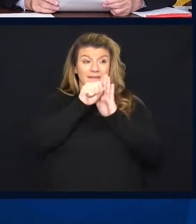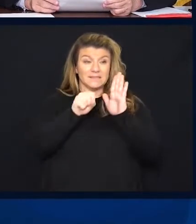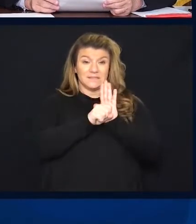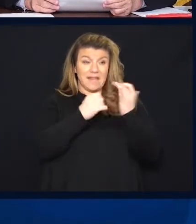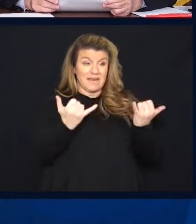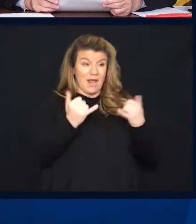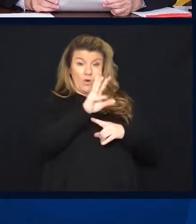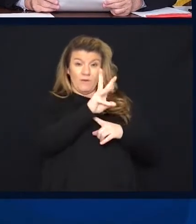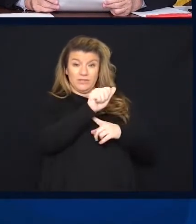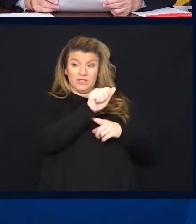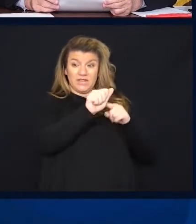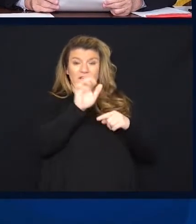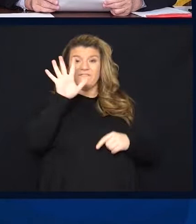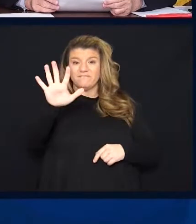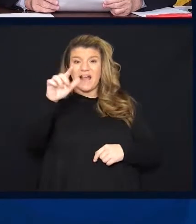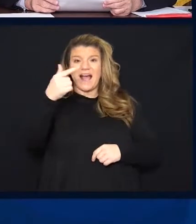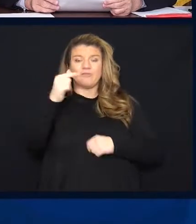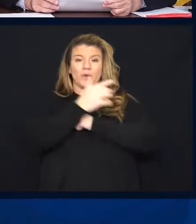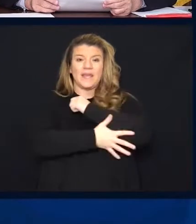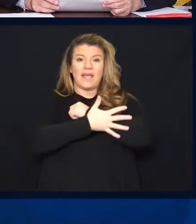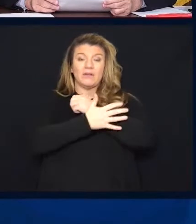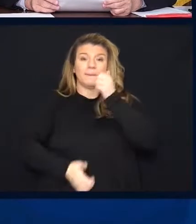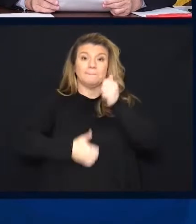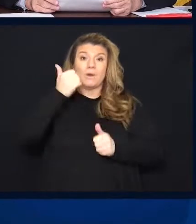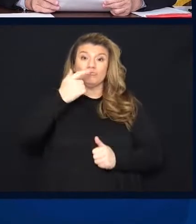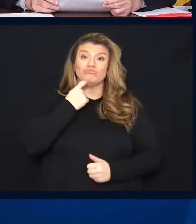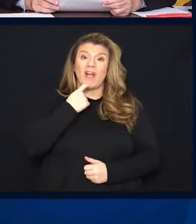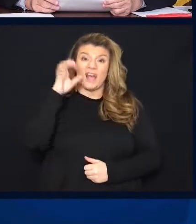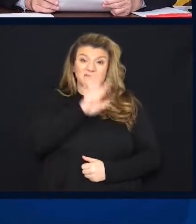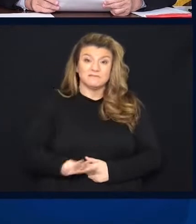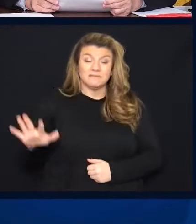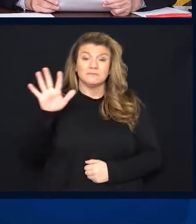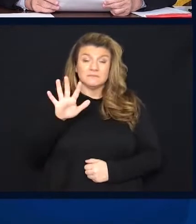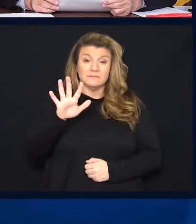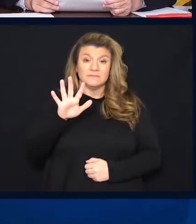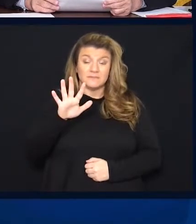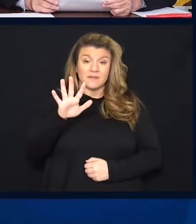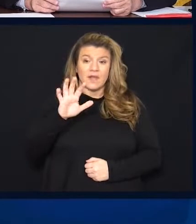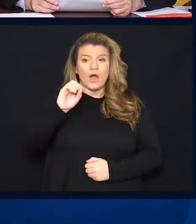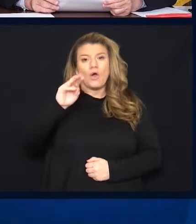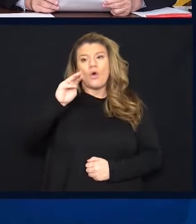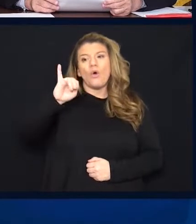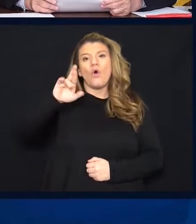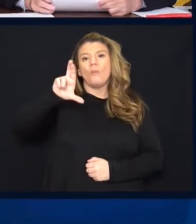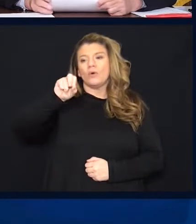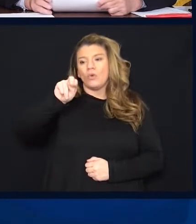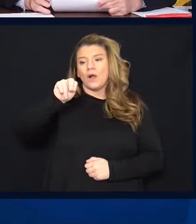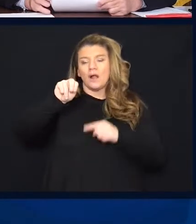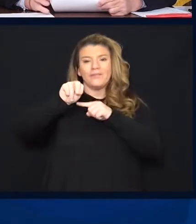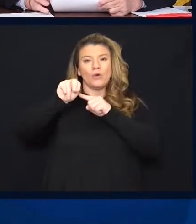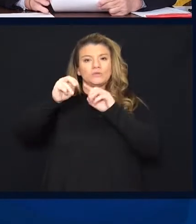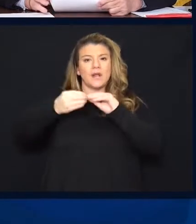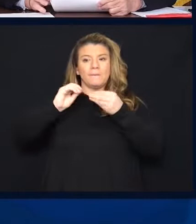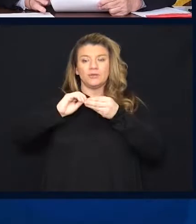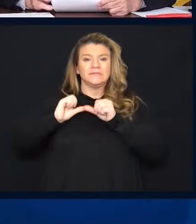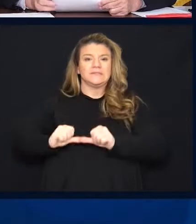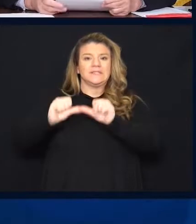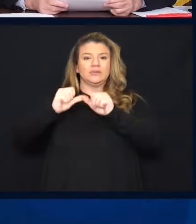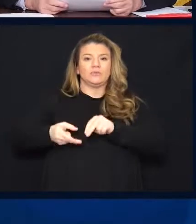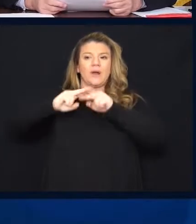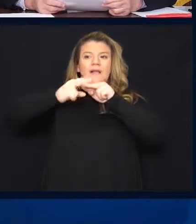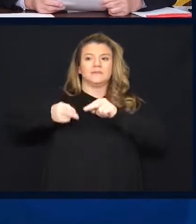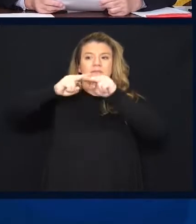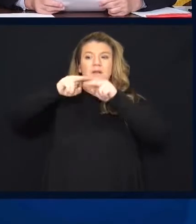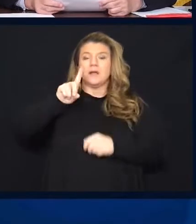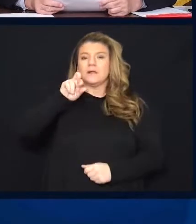we've got 5 green counties and mostly red. Our Omicron numbers continue to rise, and Dr.